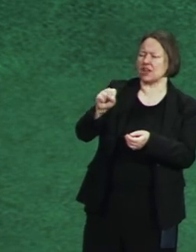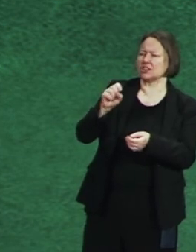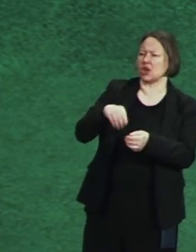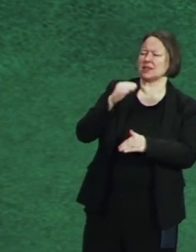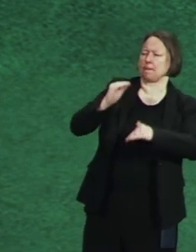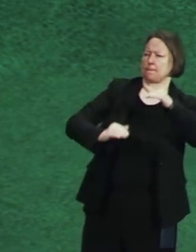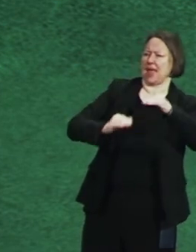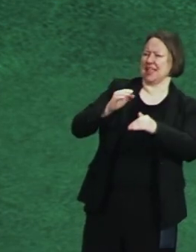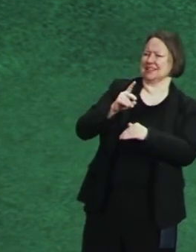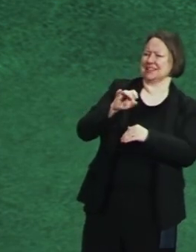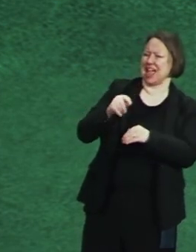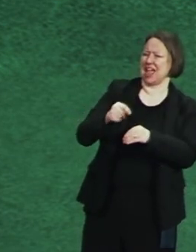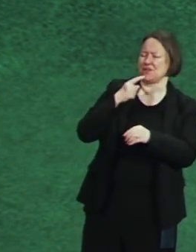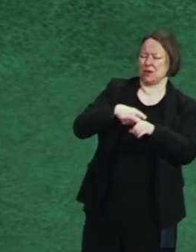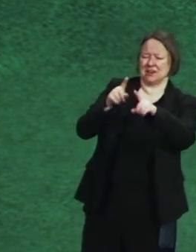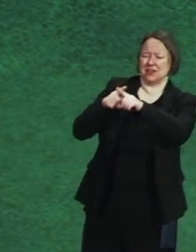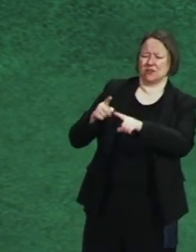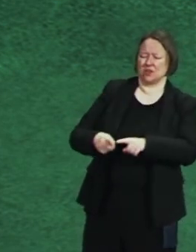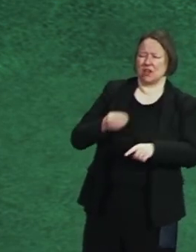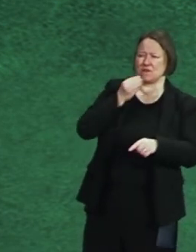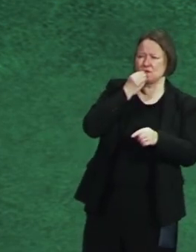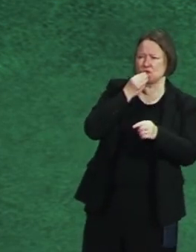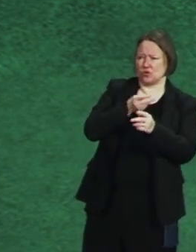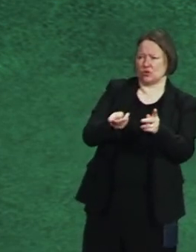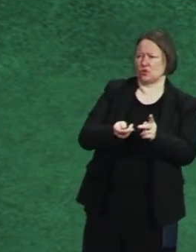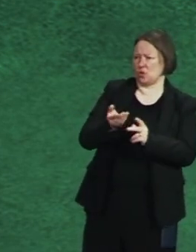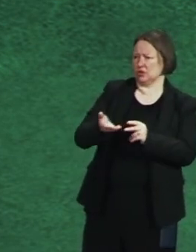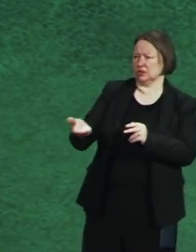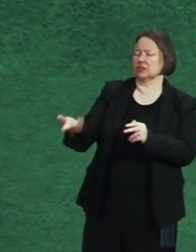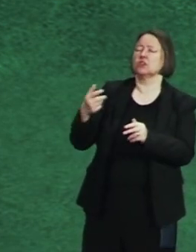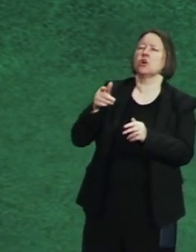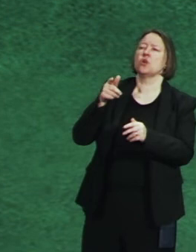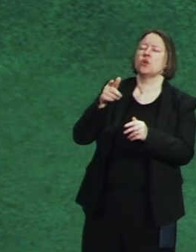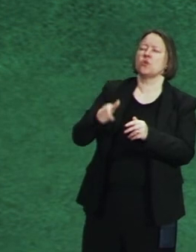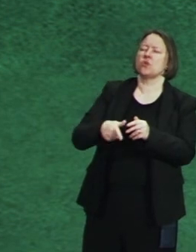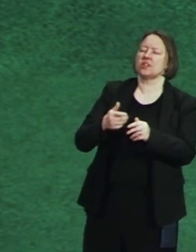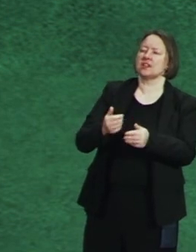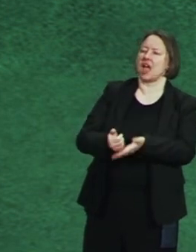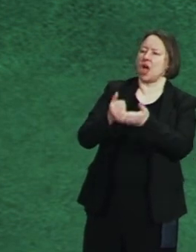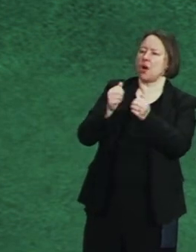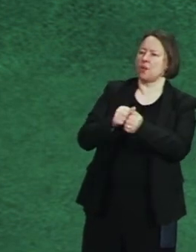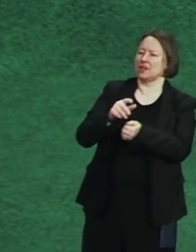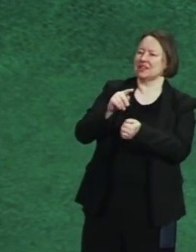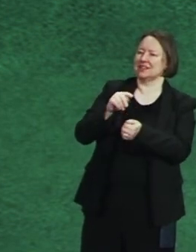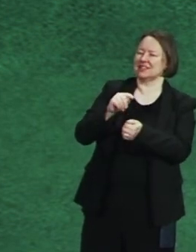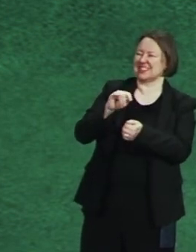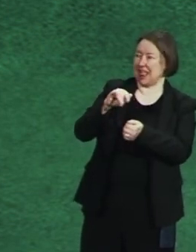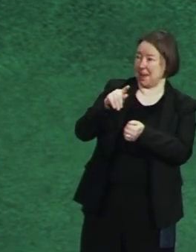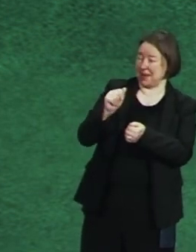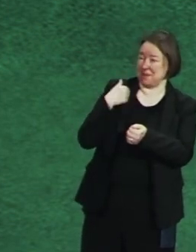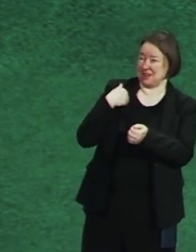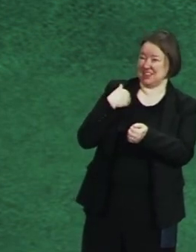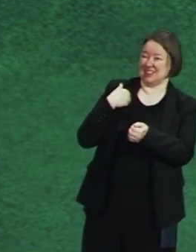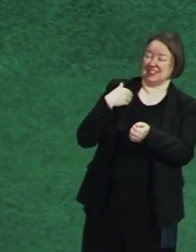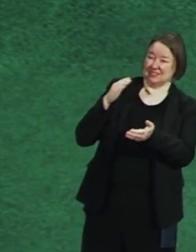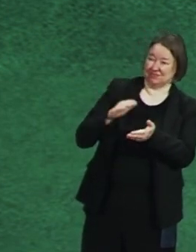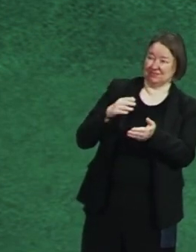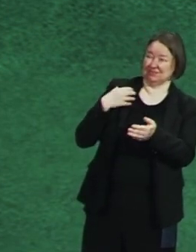balanced diet from different sources. Would the health of the tilapia be compromised as a result of just eating duckweed?